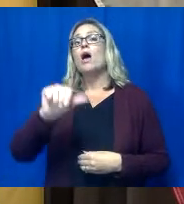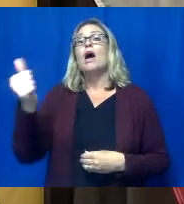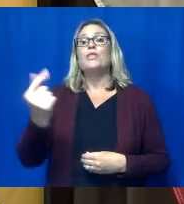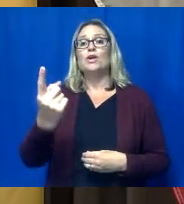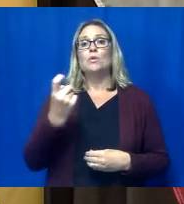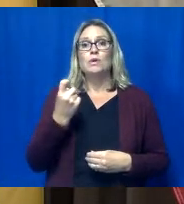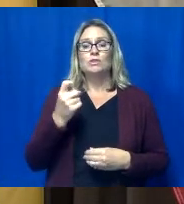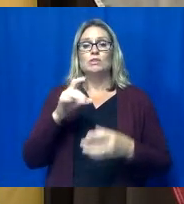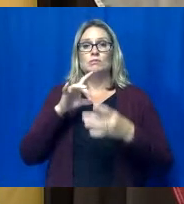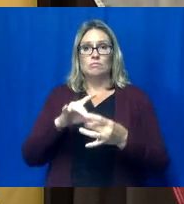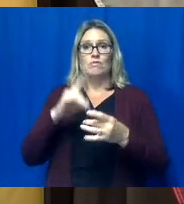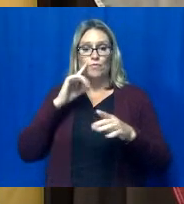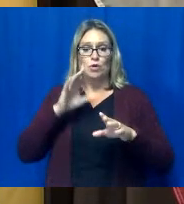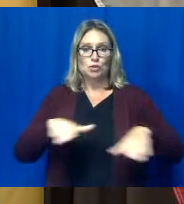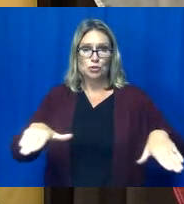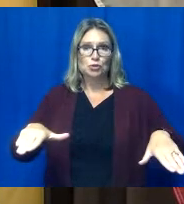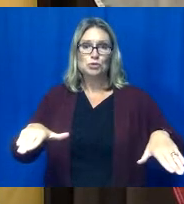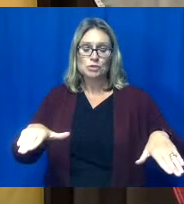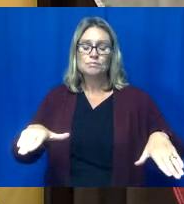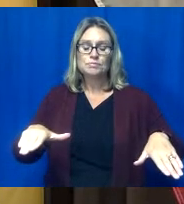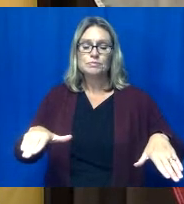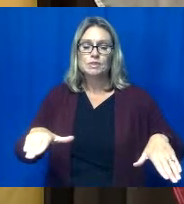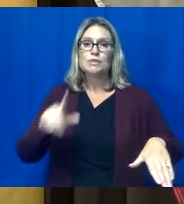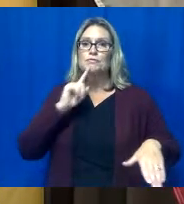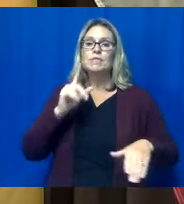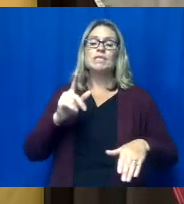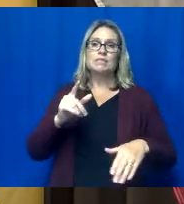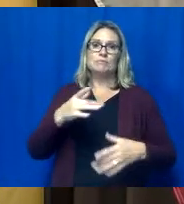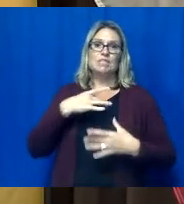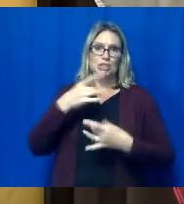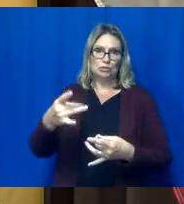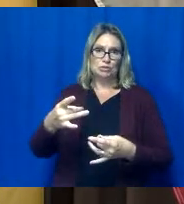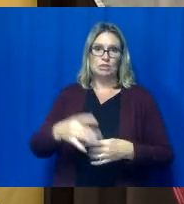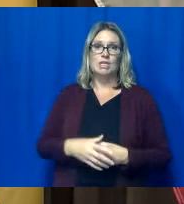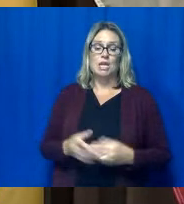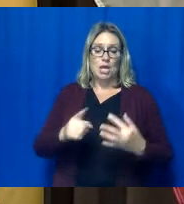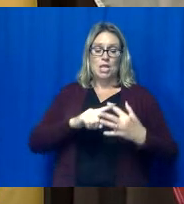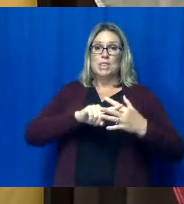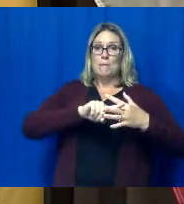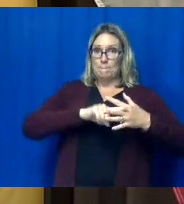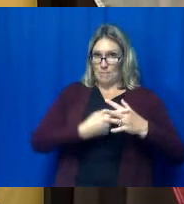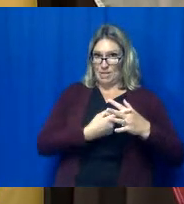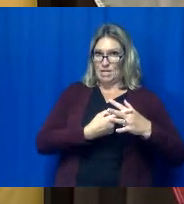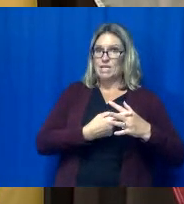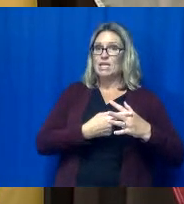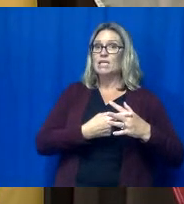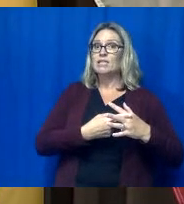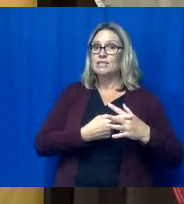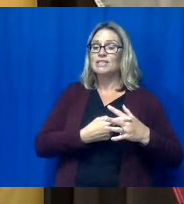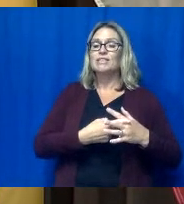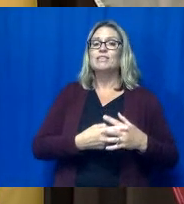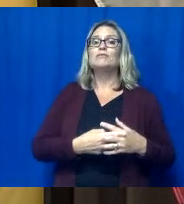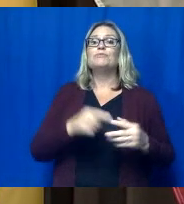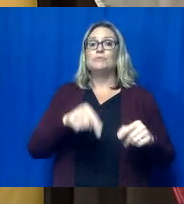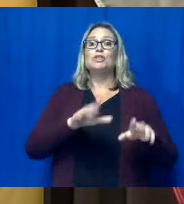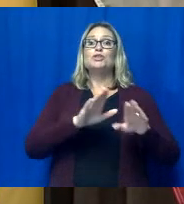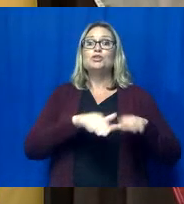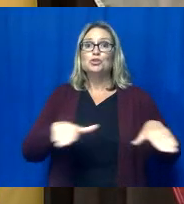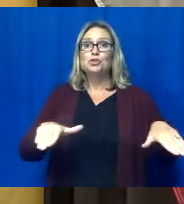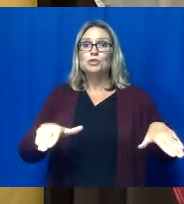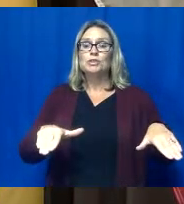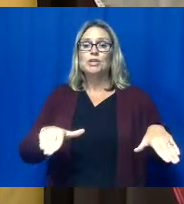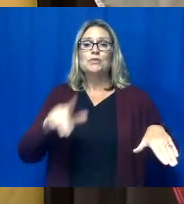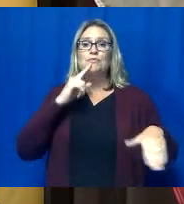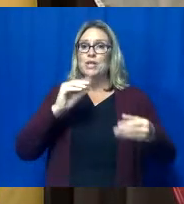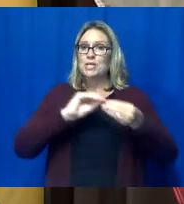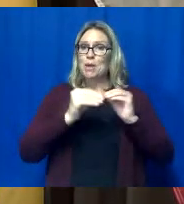pediatrics are really interesting. At the start of this pandemic, children were in the minority